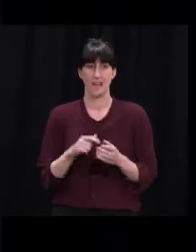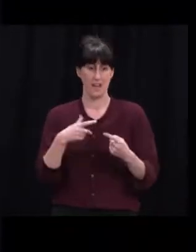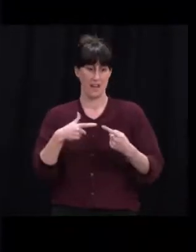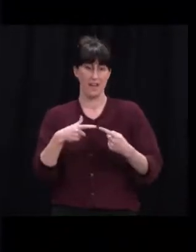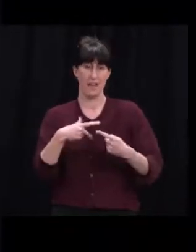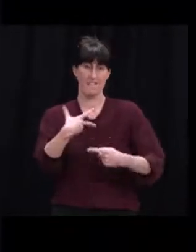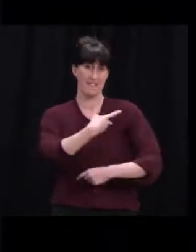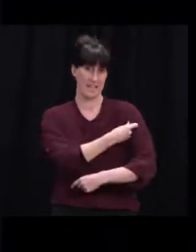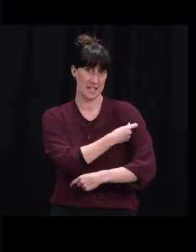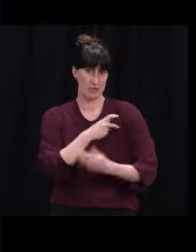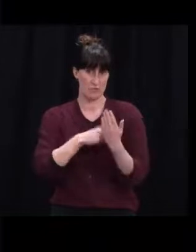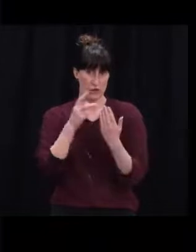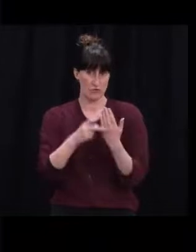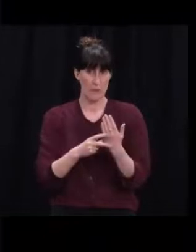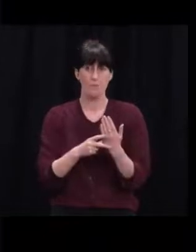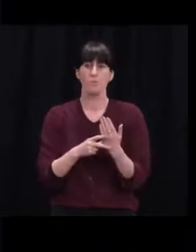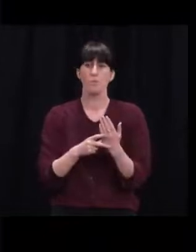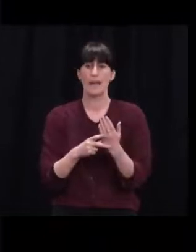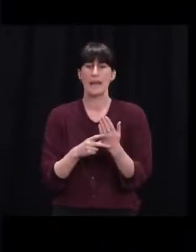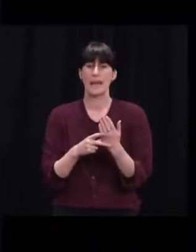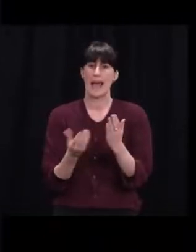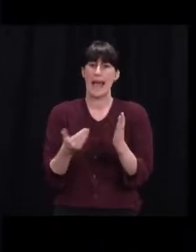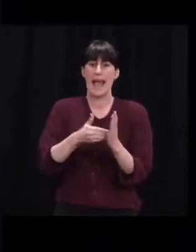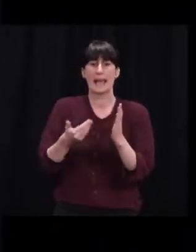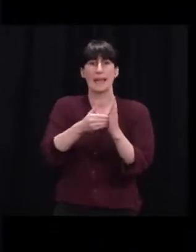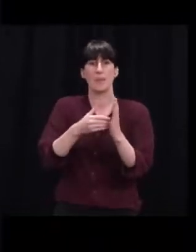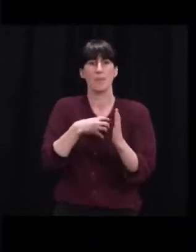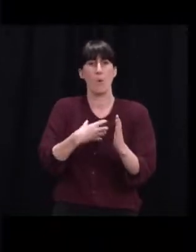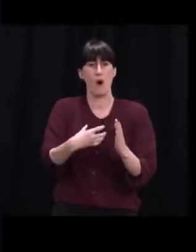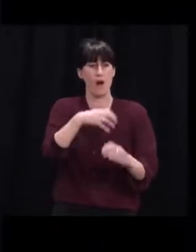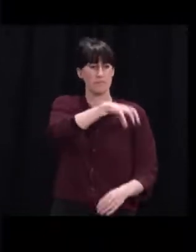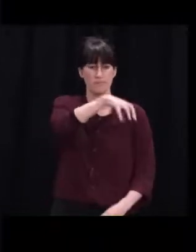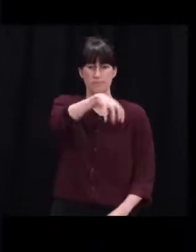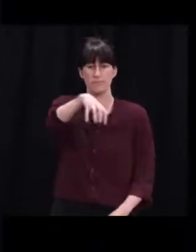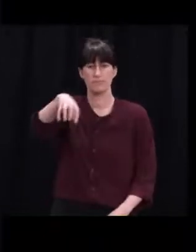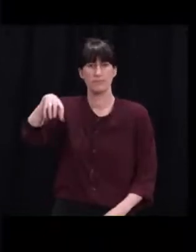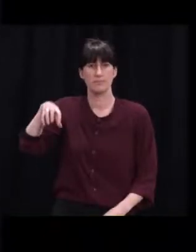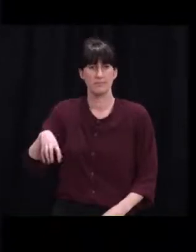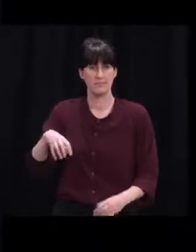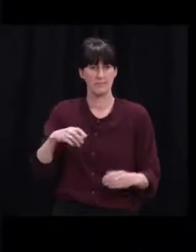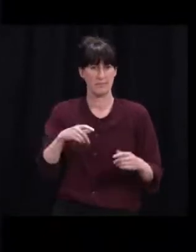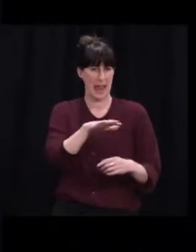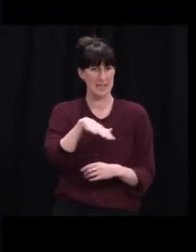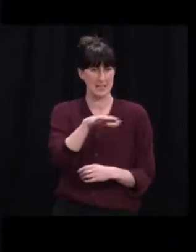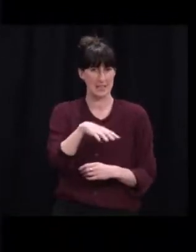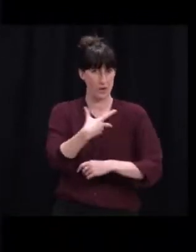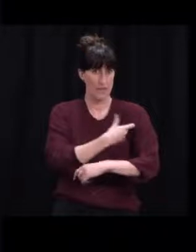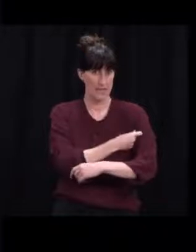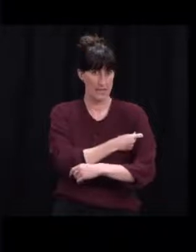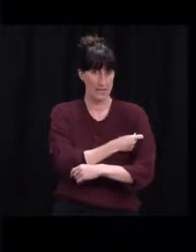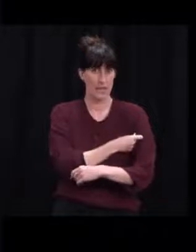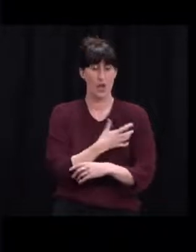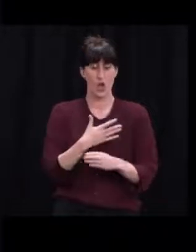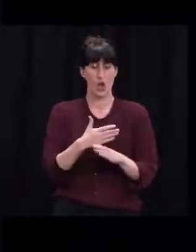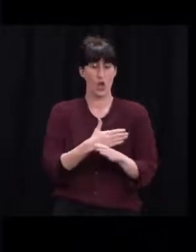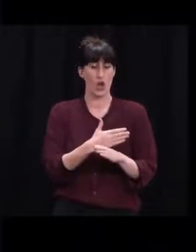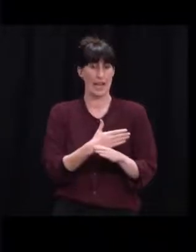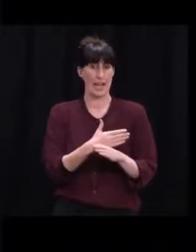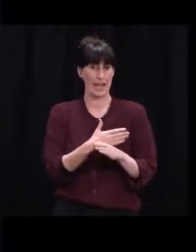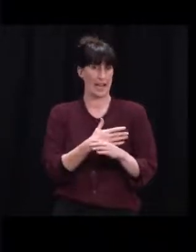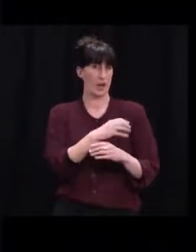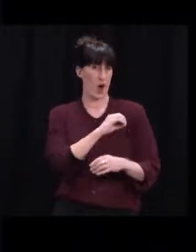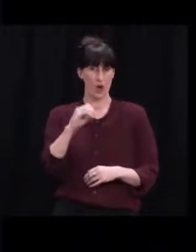Parliament. At the moment, we are bringing on board more primary healthcare facilities into the vaccination program. We're bringing on board about